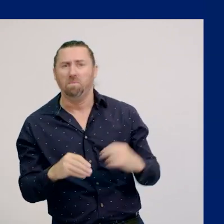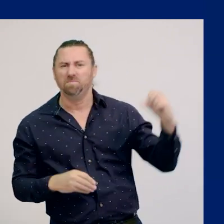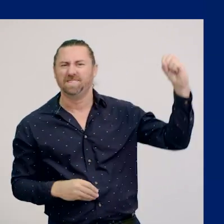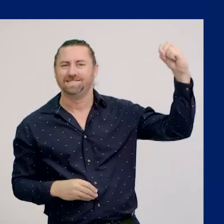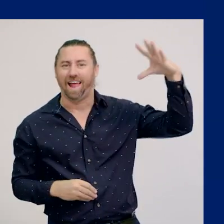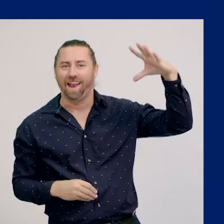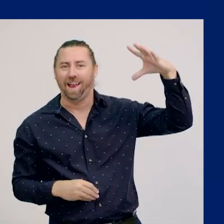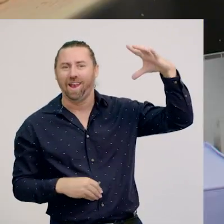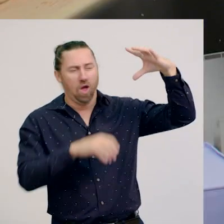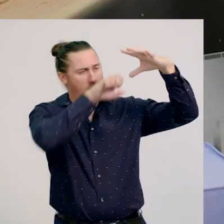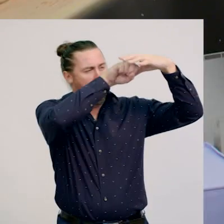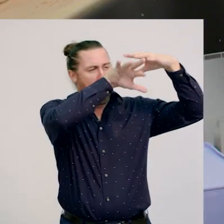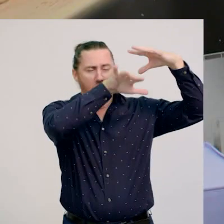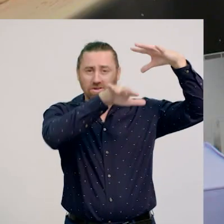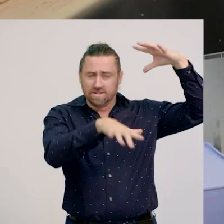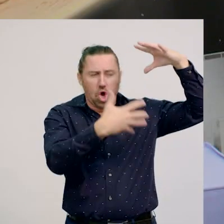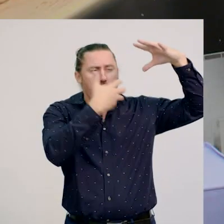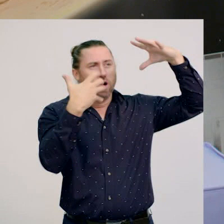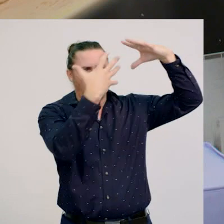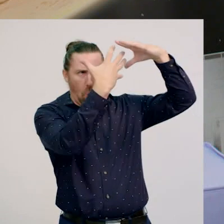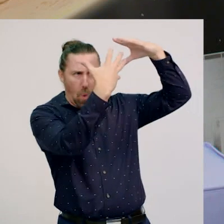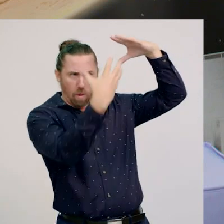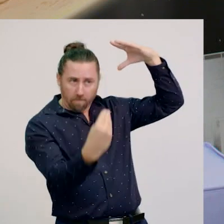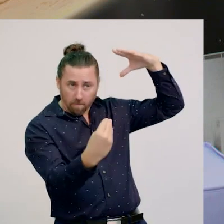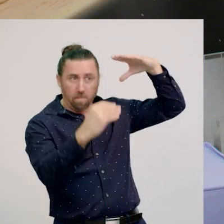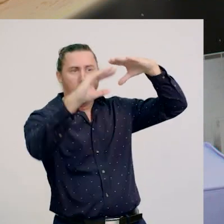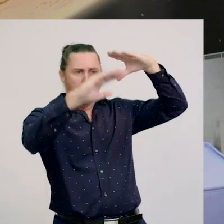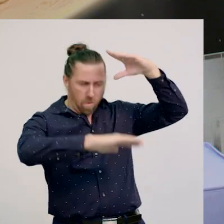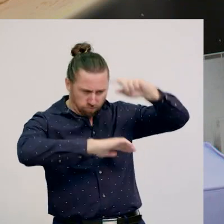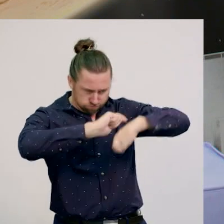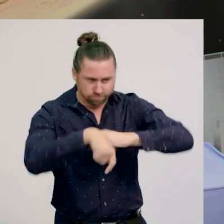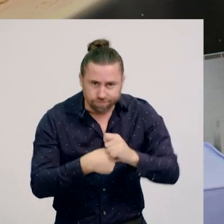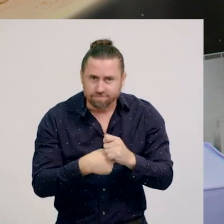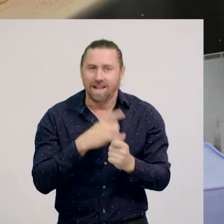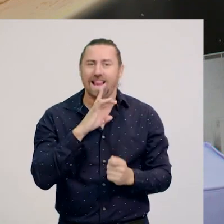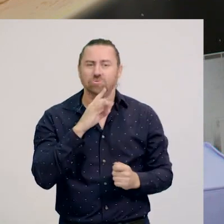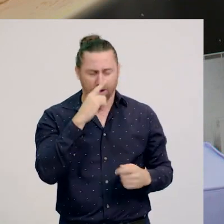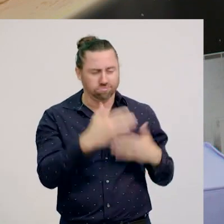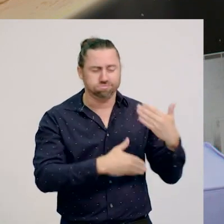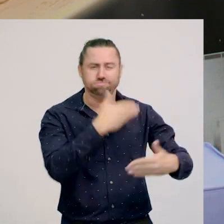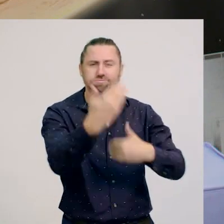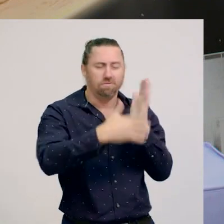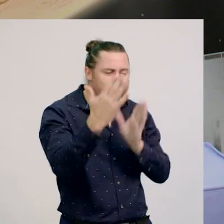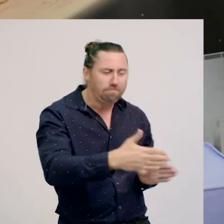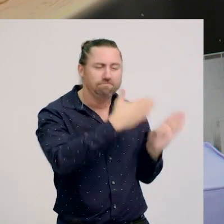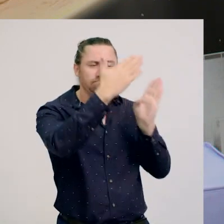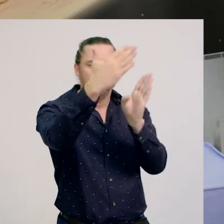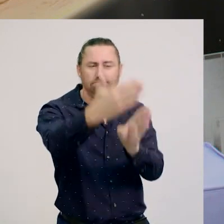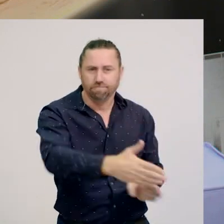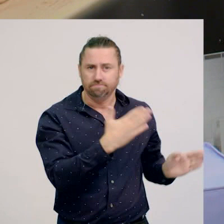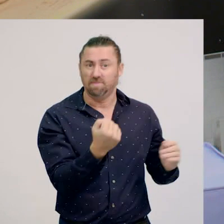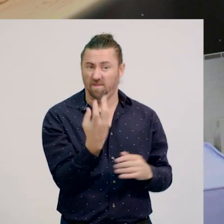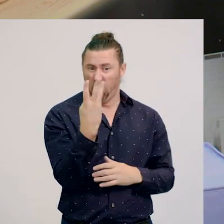from the sun. That means it's continuously produced over time. There are about